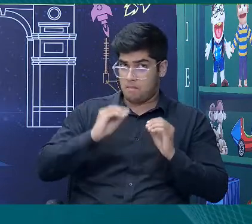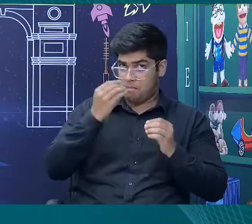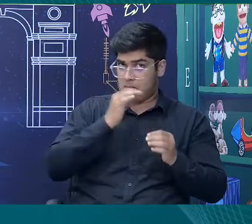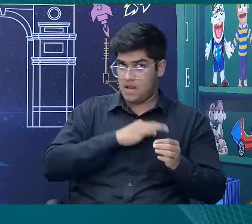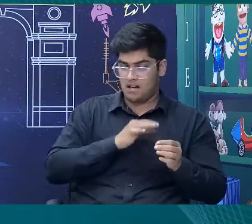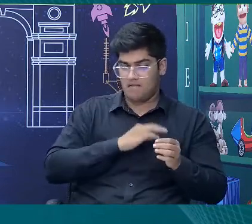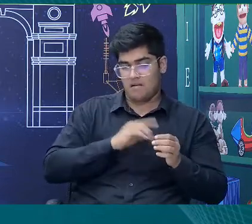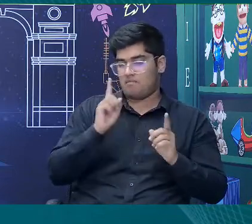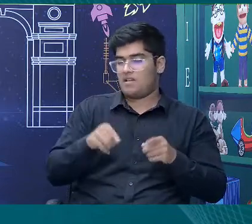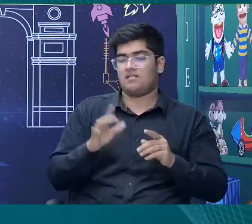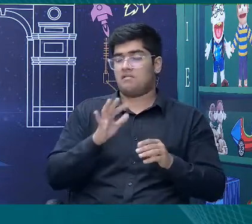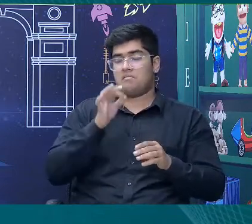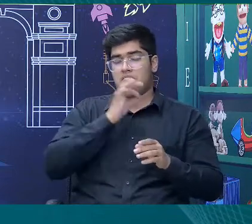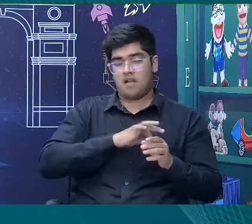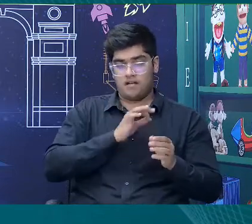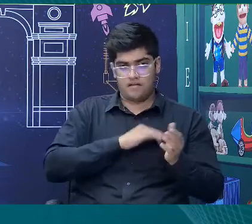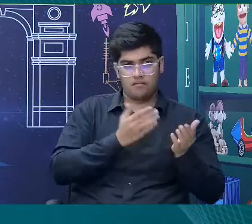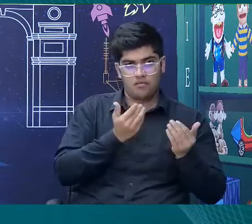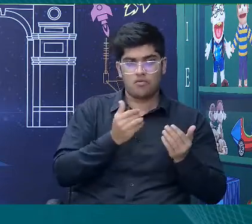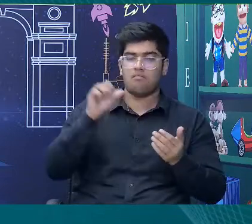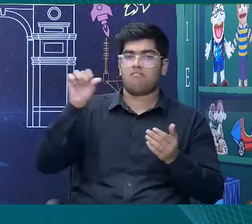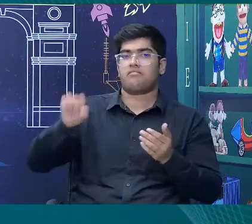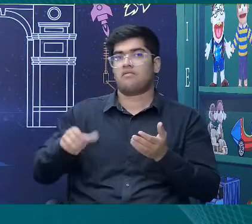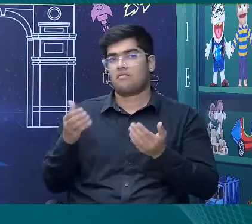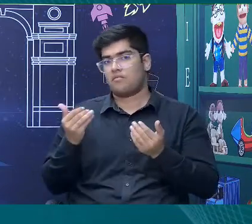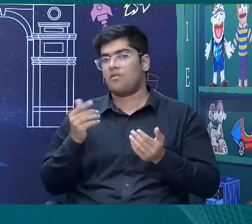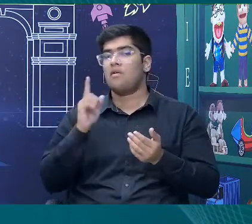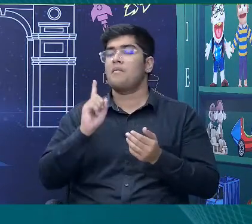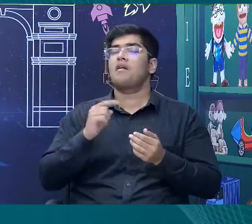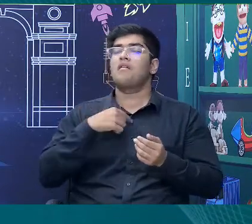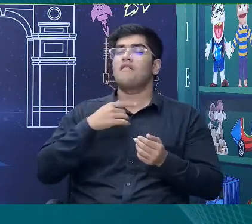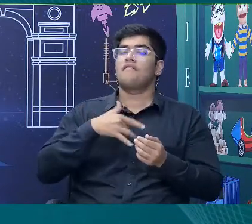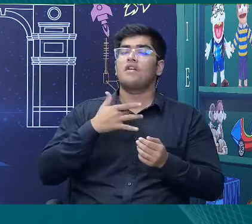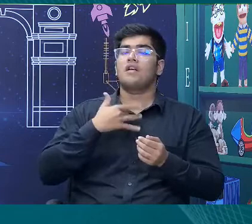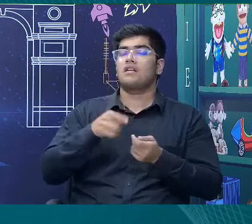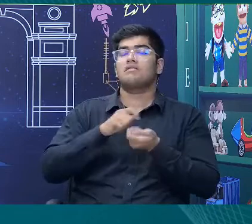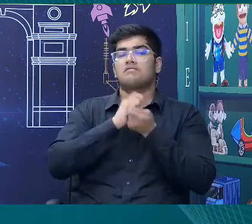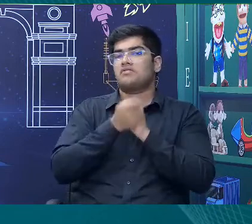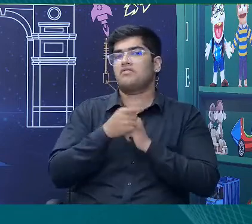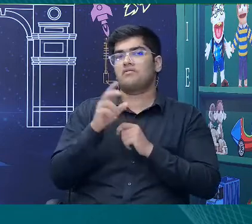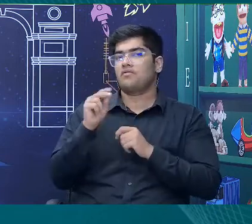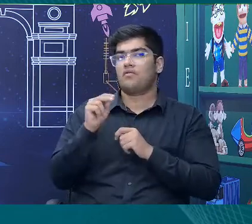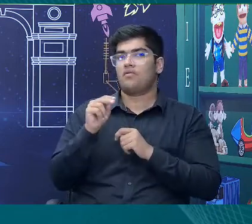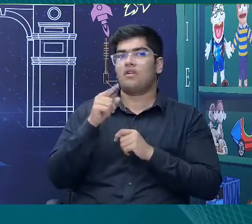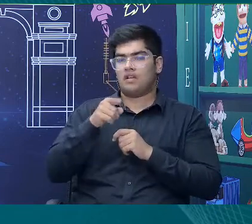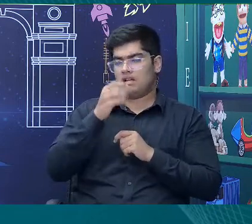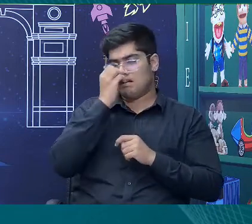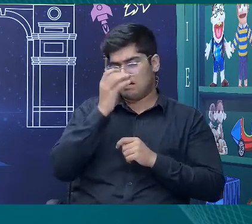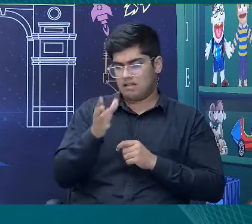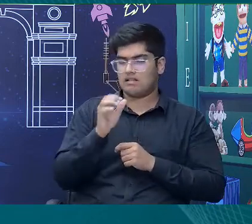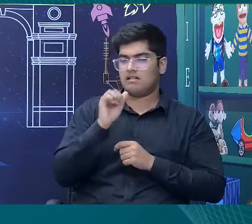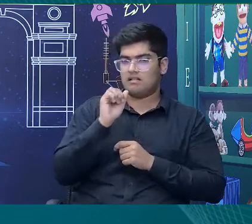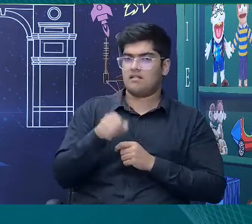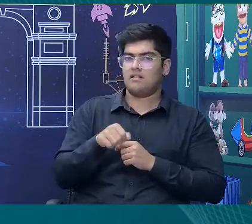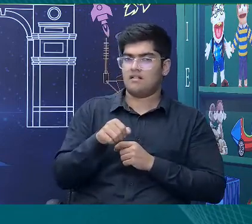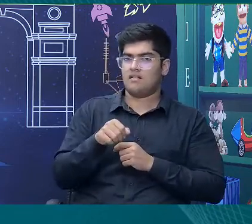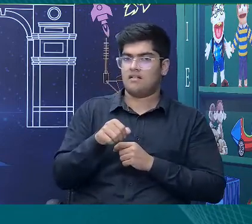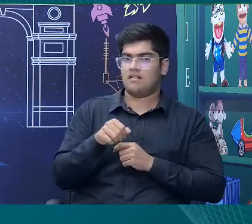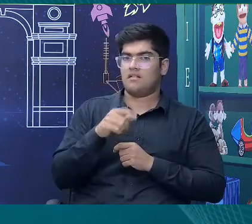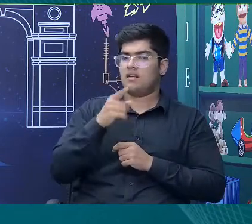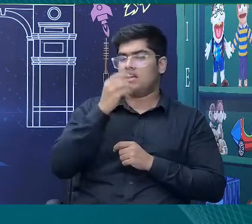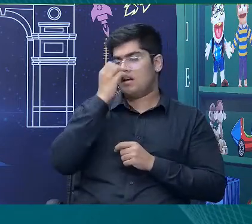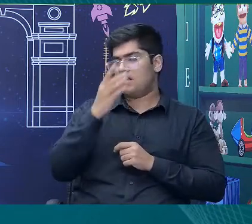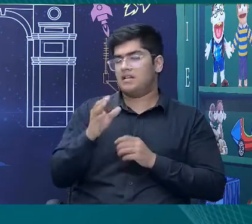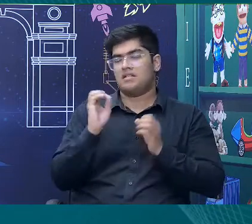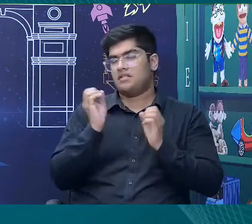that to, change us as who we are. While it's easier said than done, I think one